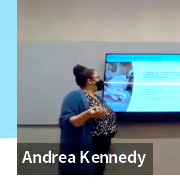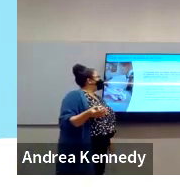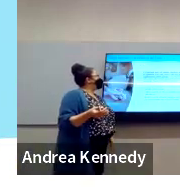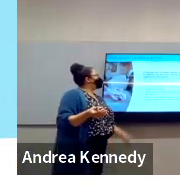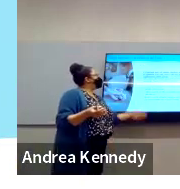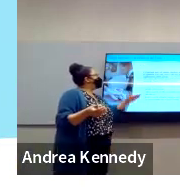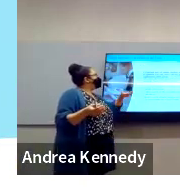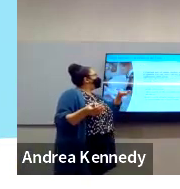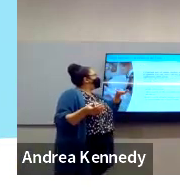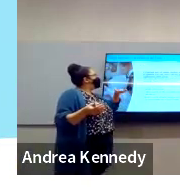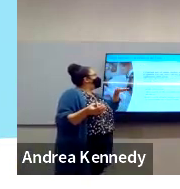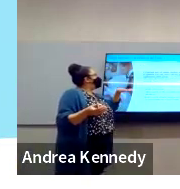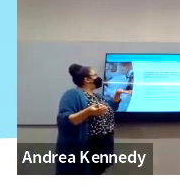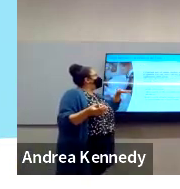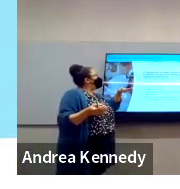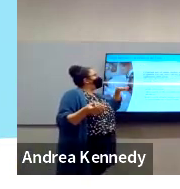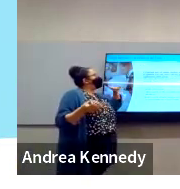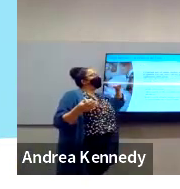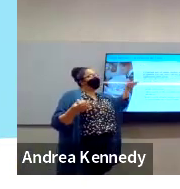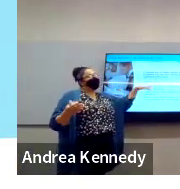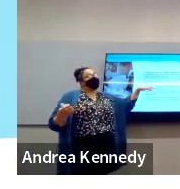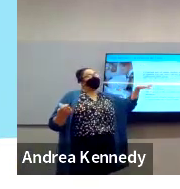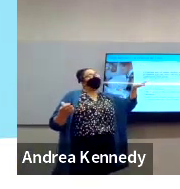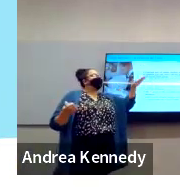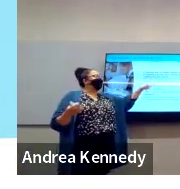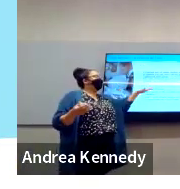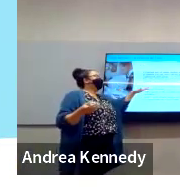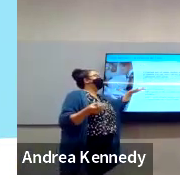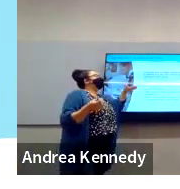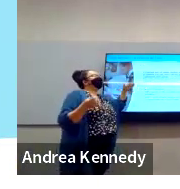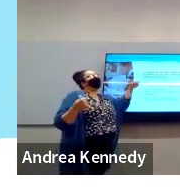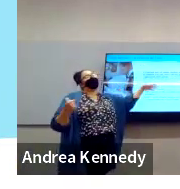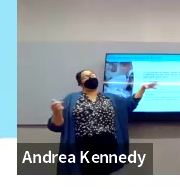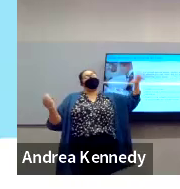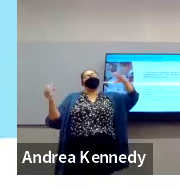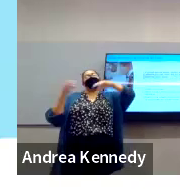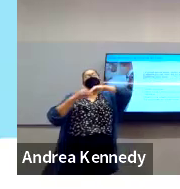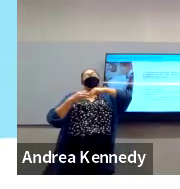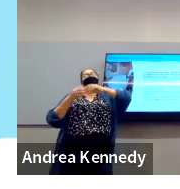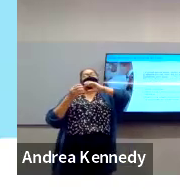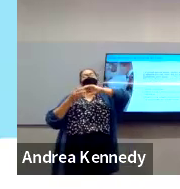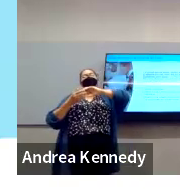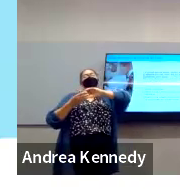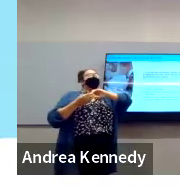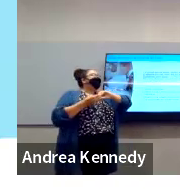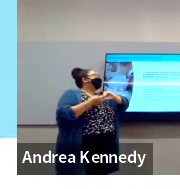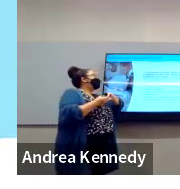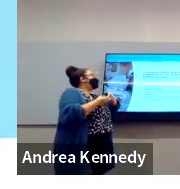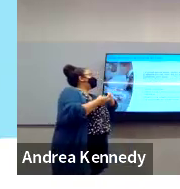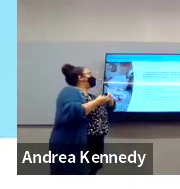they actually are going to lose their ability to include utilities into the